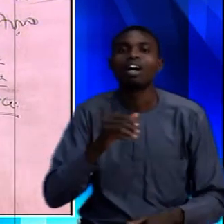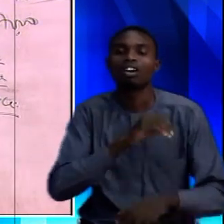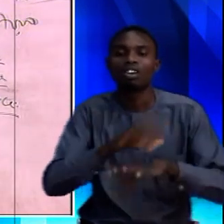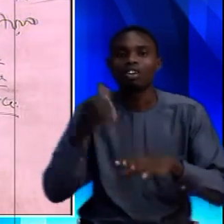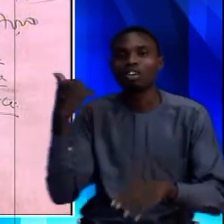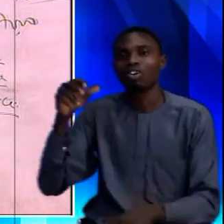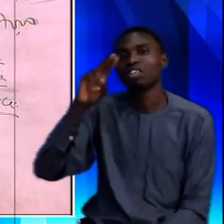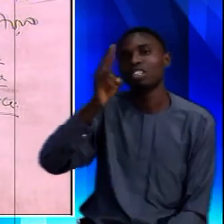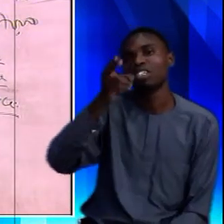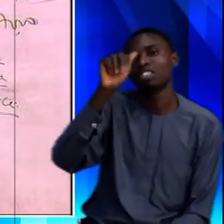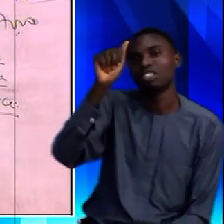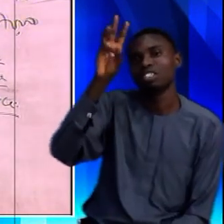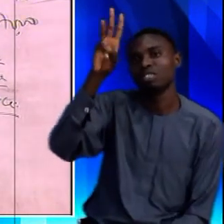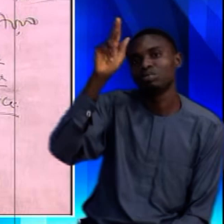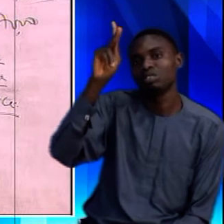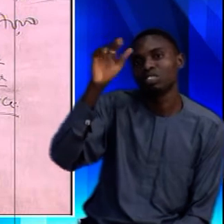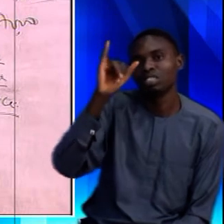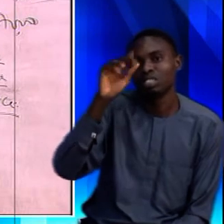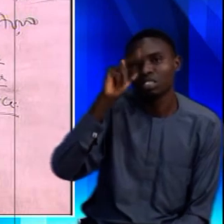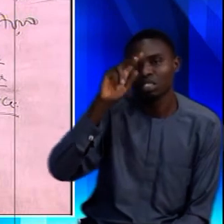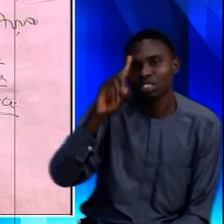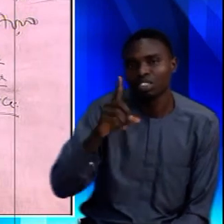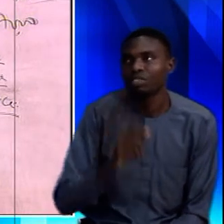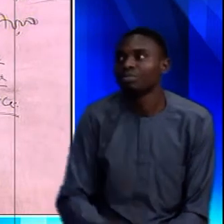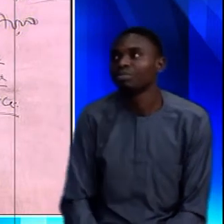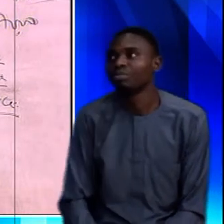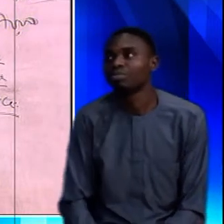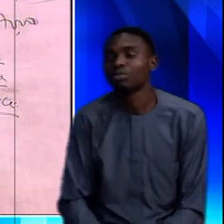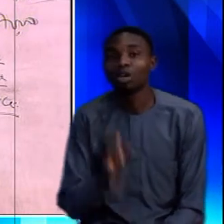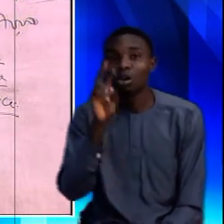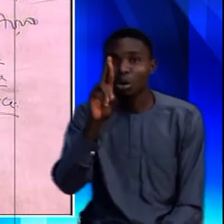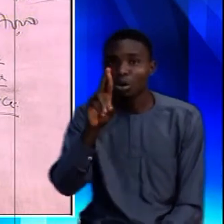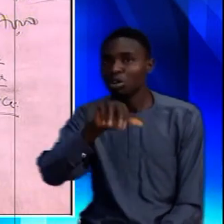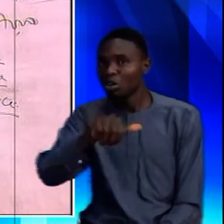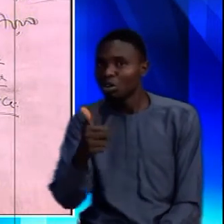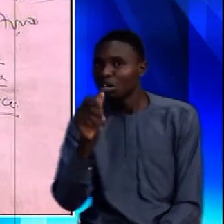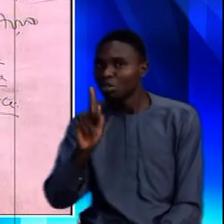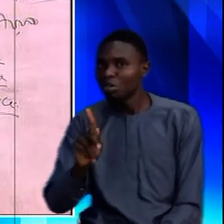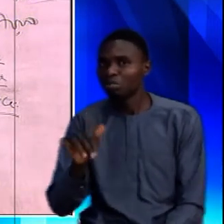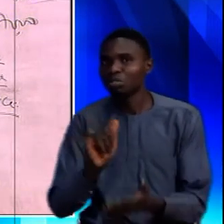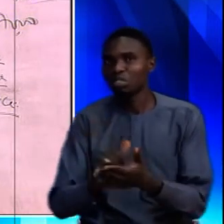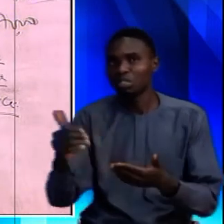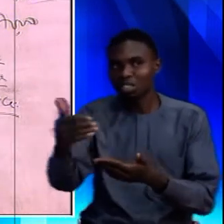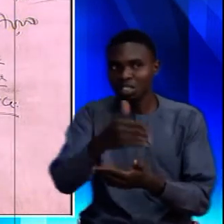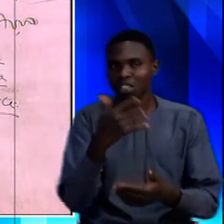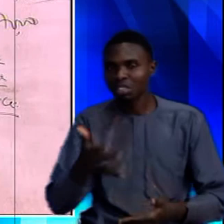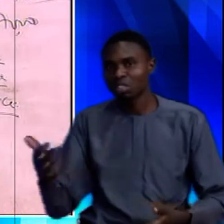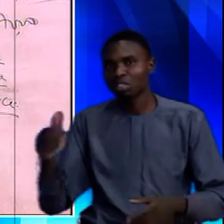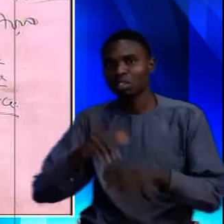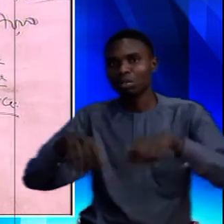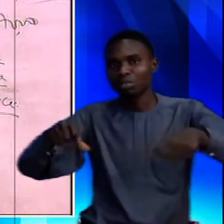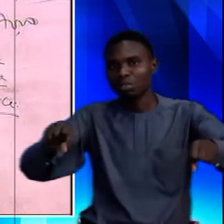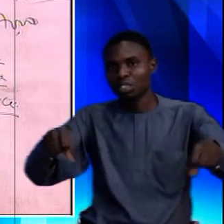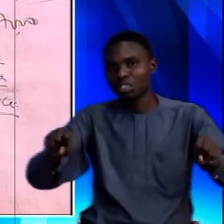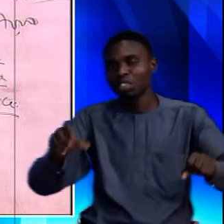hawking. Apart from that, somebody that will carry goods on machine or in cars, moving from one place to another, going